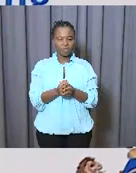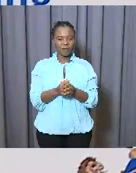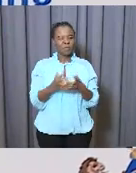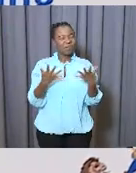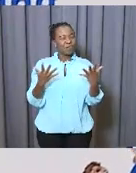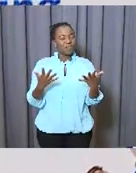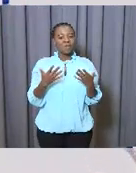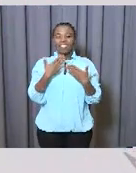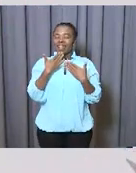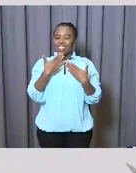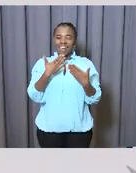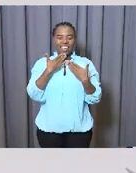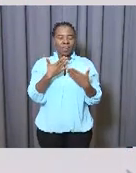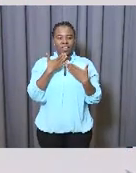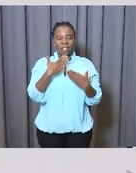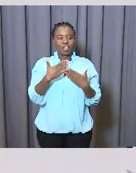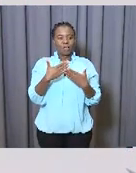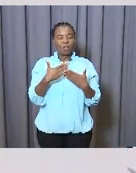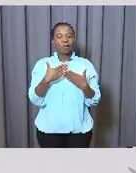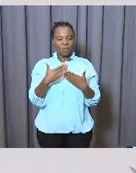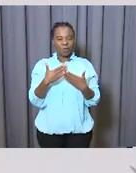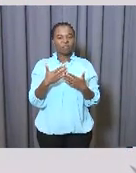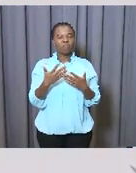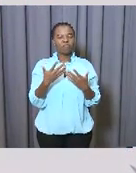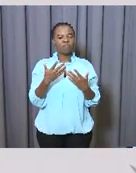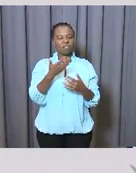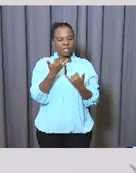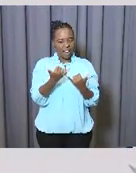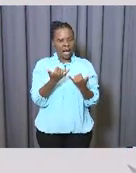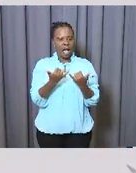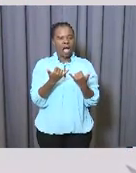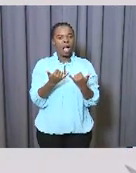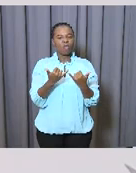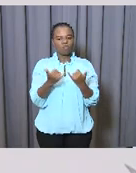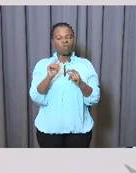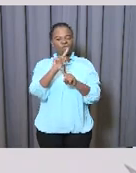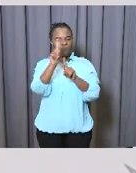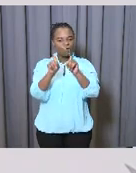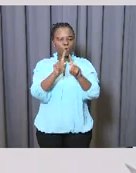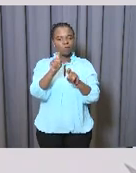All right, thank you, Premier. We will now take questions.